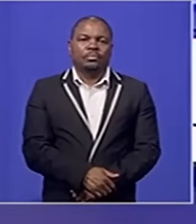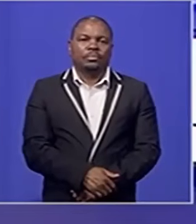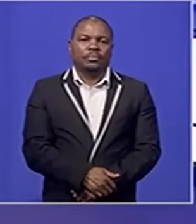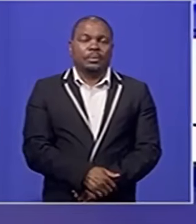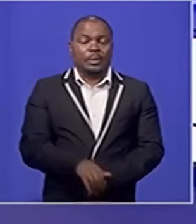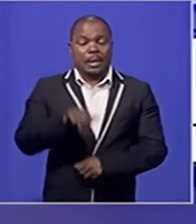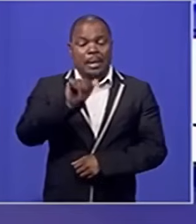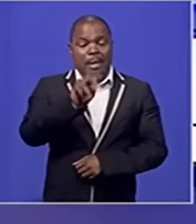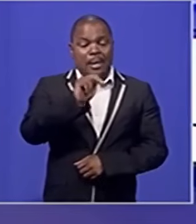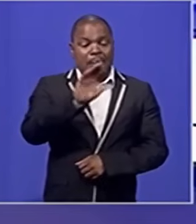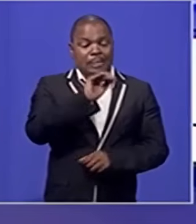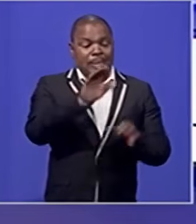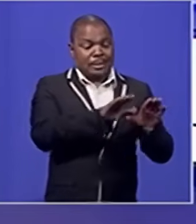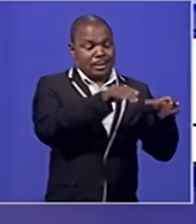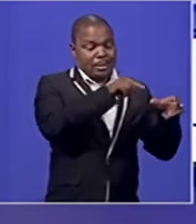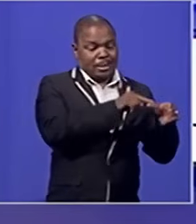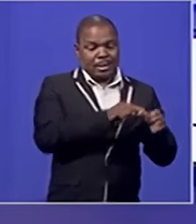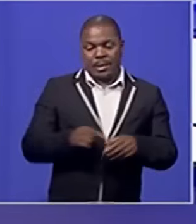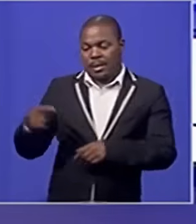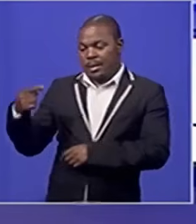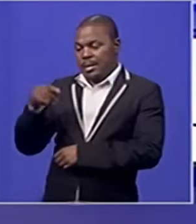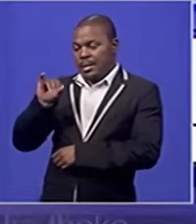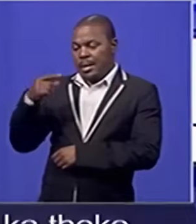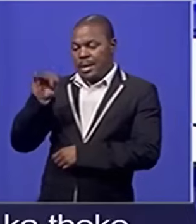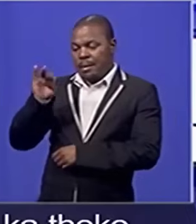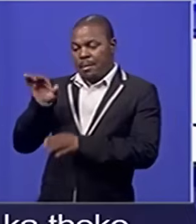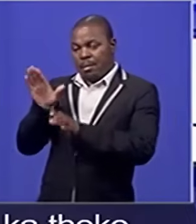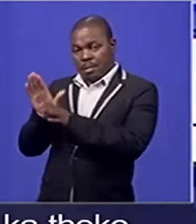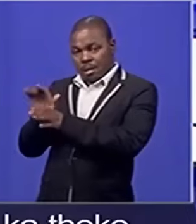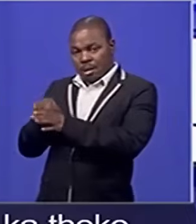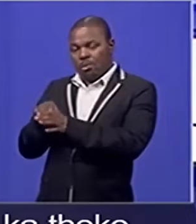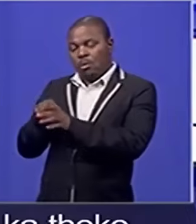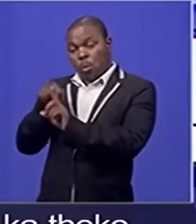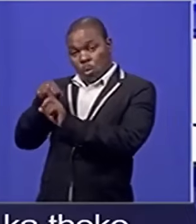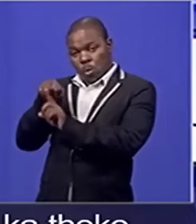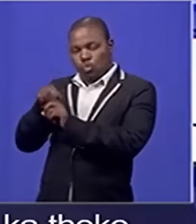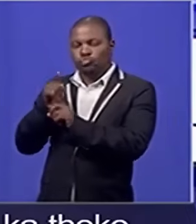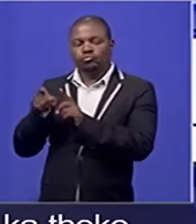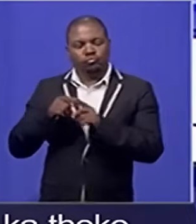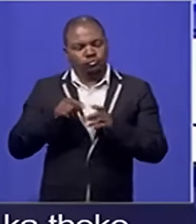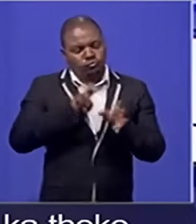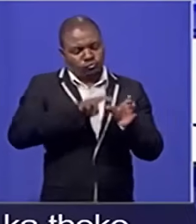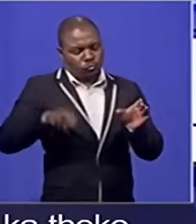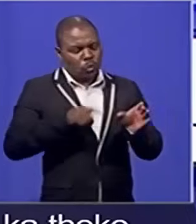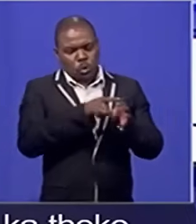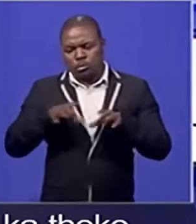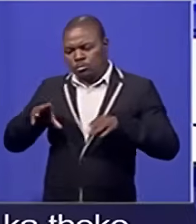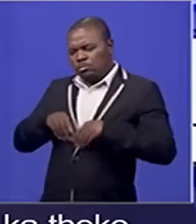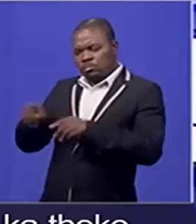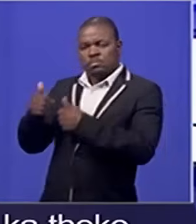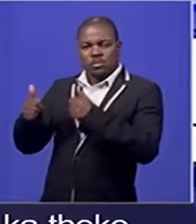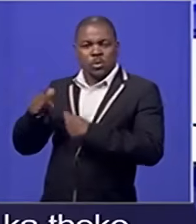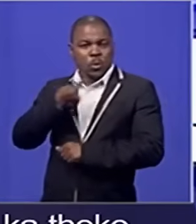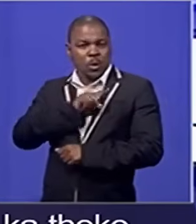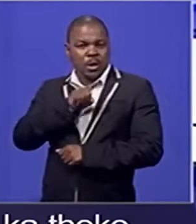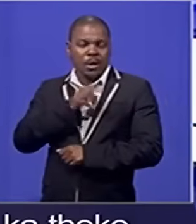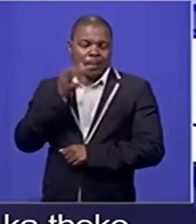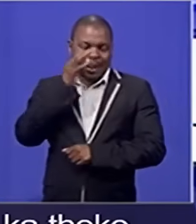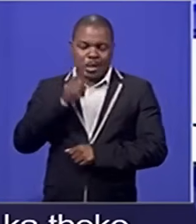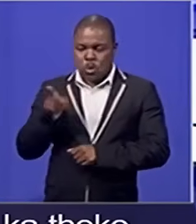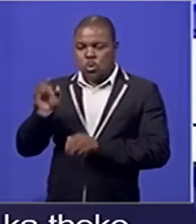Mokgatlo wa ANC o lebogile Malusi Gigaba ka go ipeela ka thoko mešomong ka moka ya gagwe ka la gore seo se